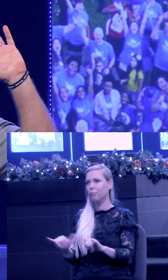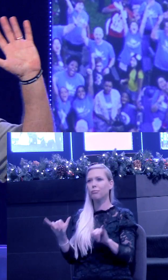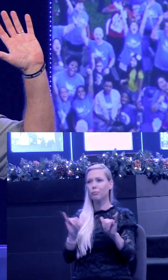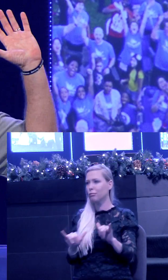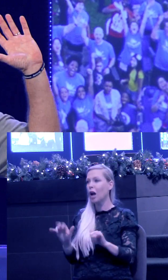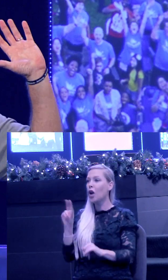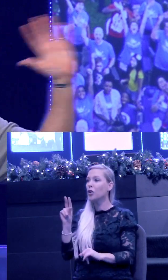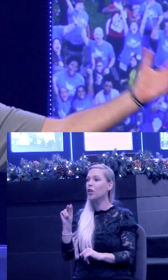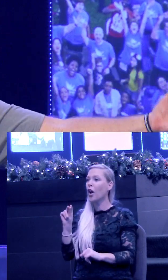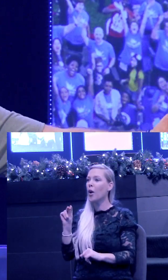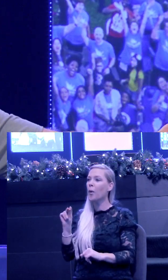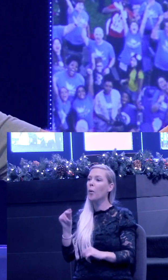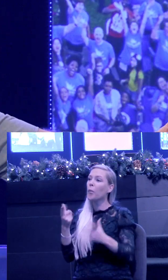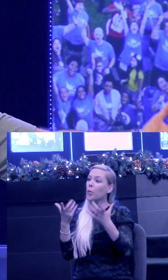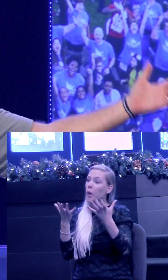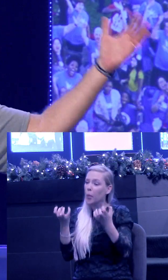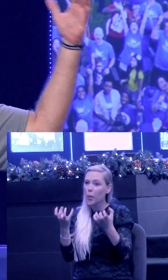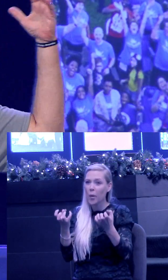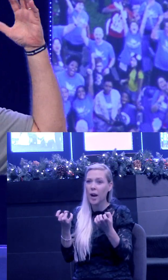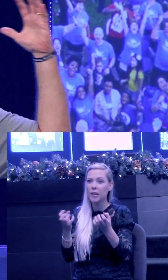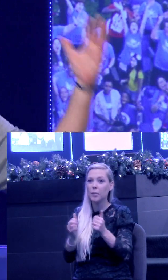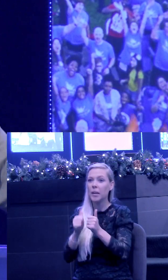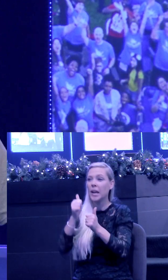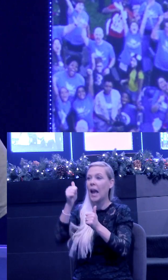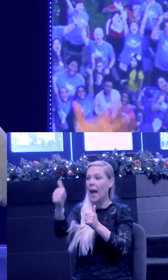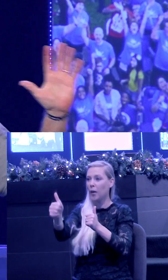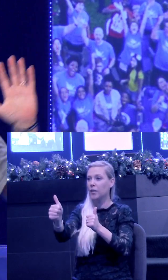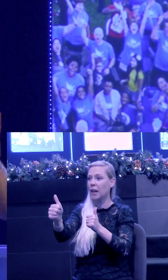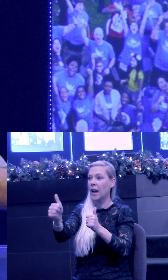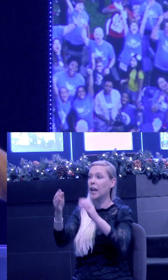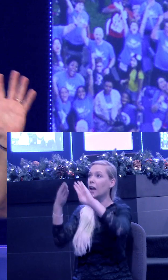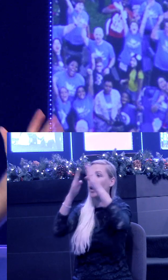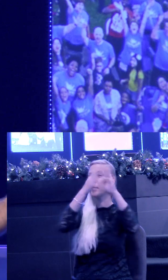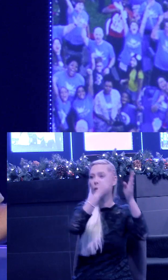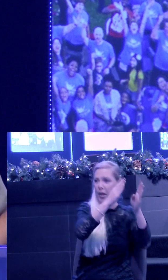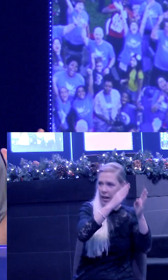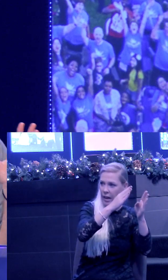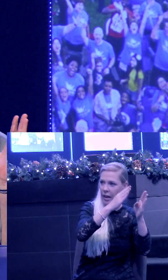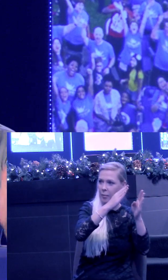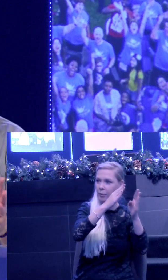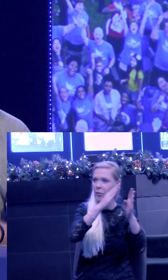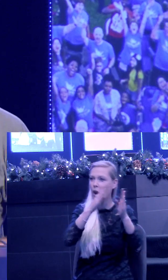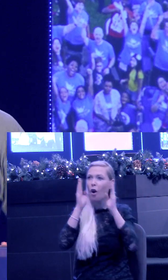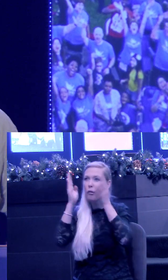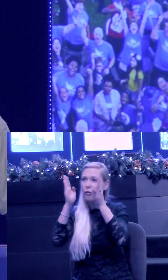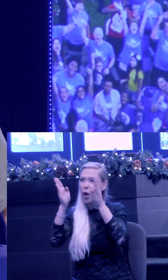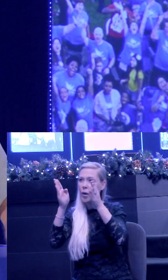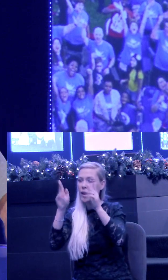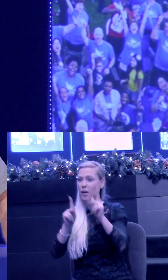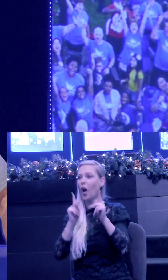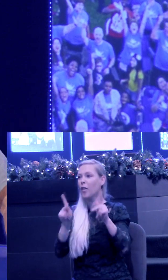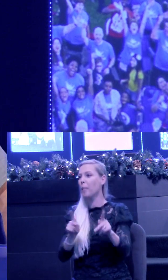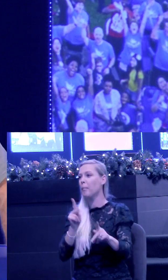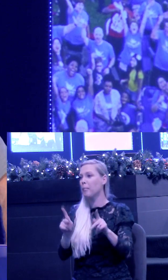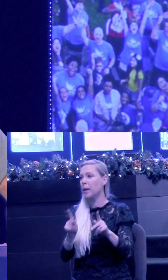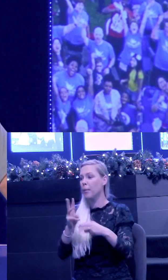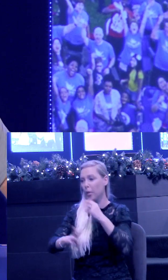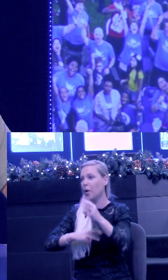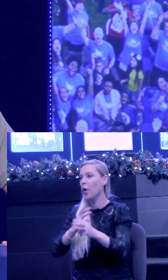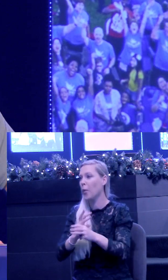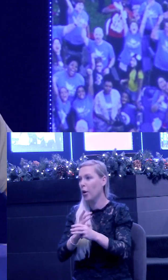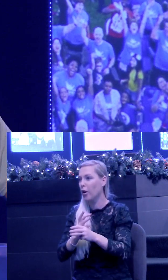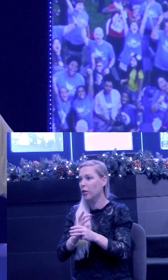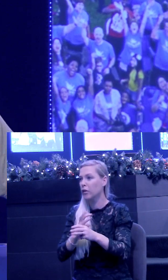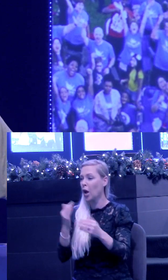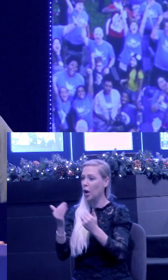that's for the community around us, externally focused, partnership, community impact events. And that's what we're striving to do. And that's